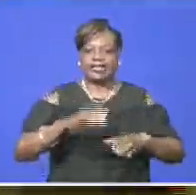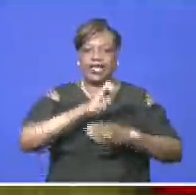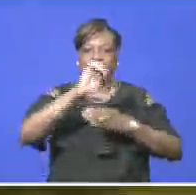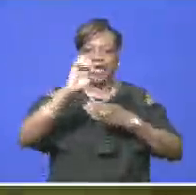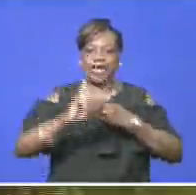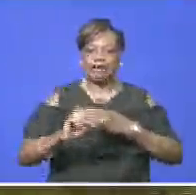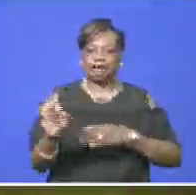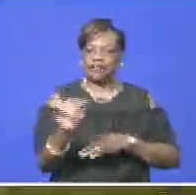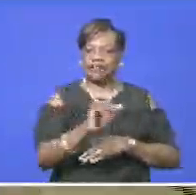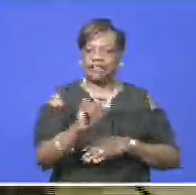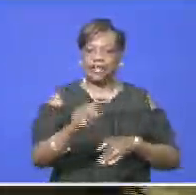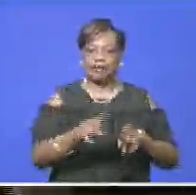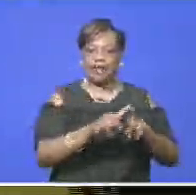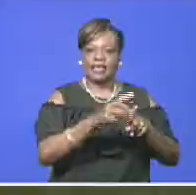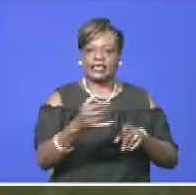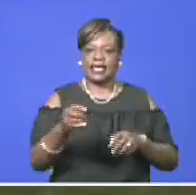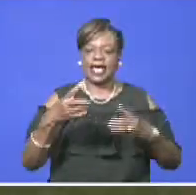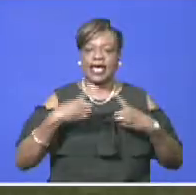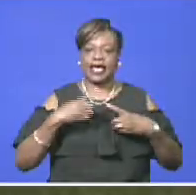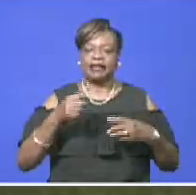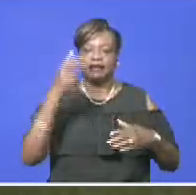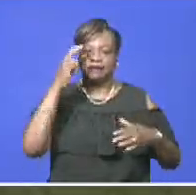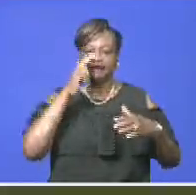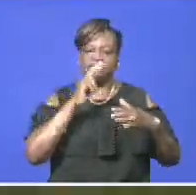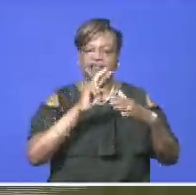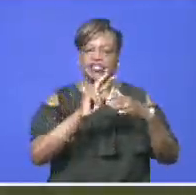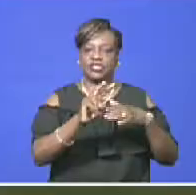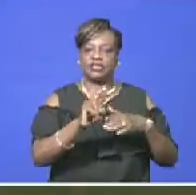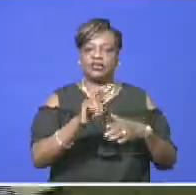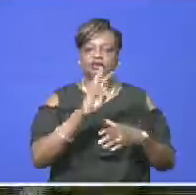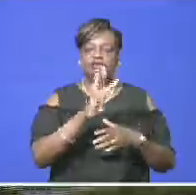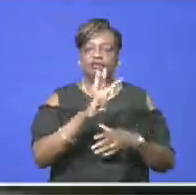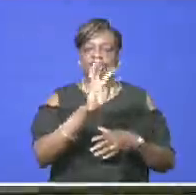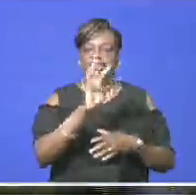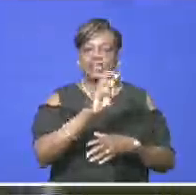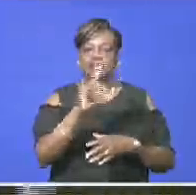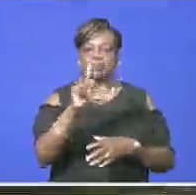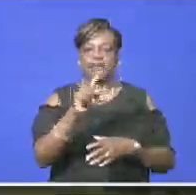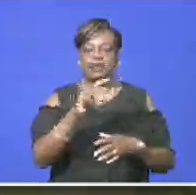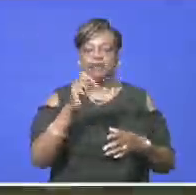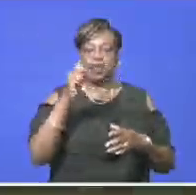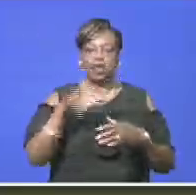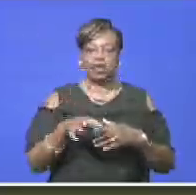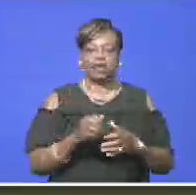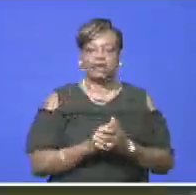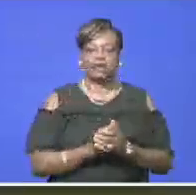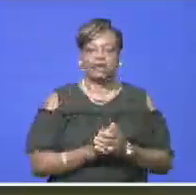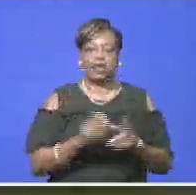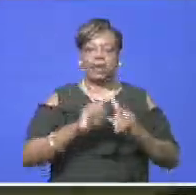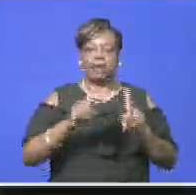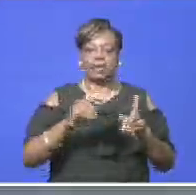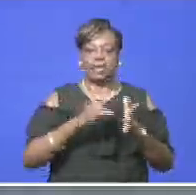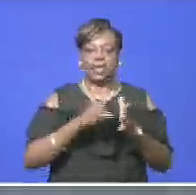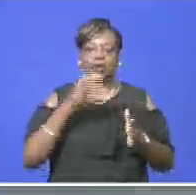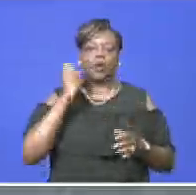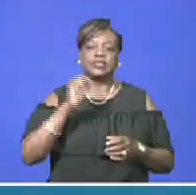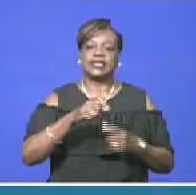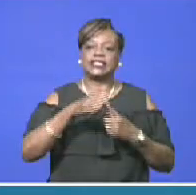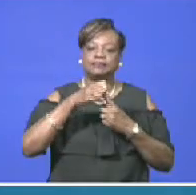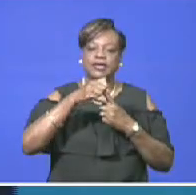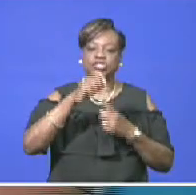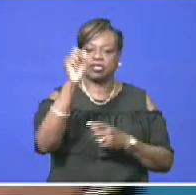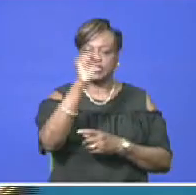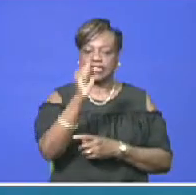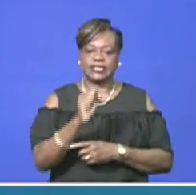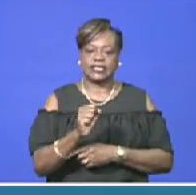had envisioned, with a 41-6 loss to the Ohio Bobcats. But for head coach Bill Clark, it was still a special season.